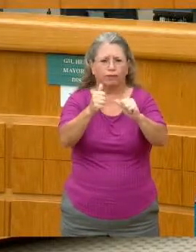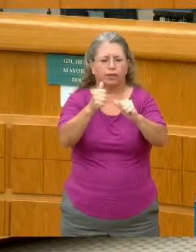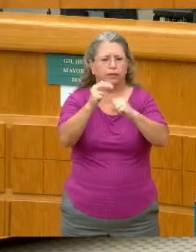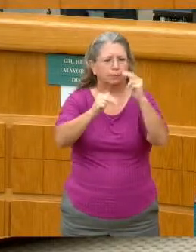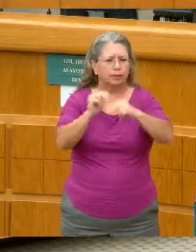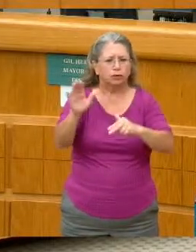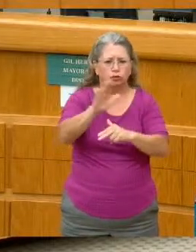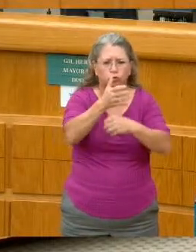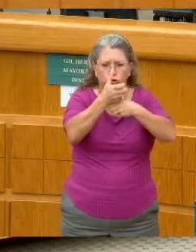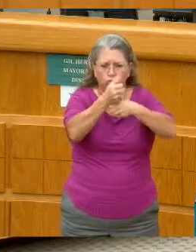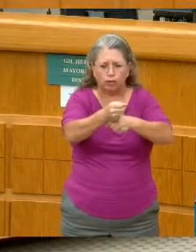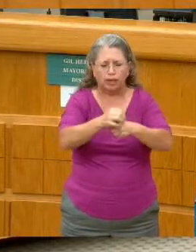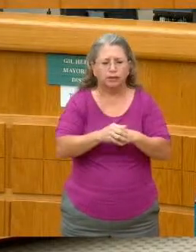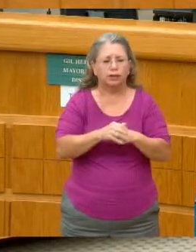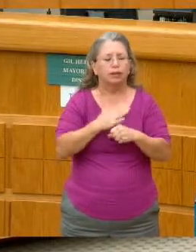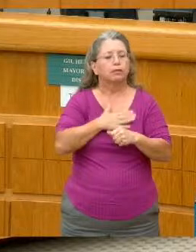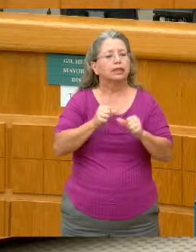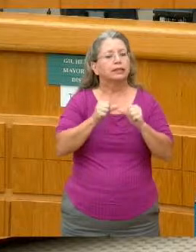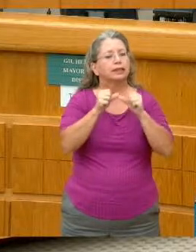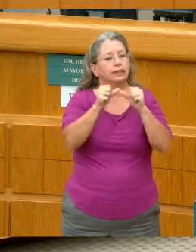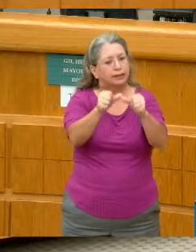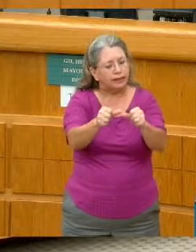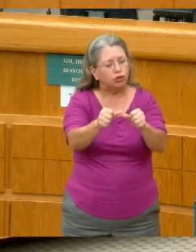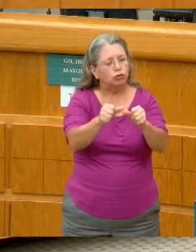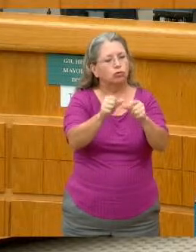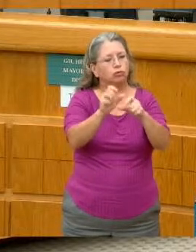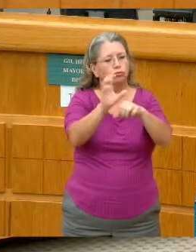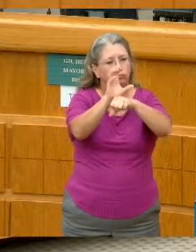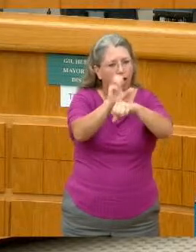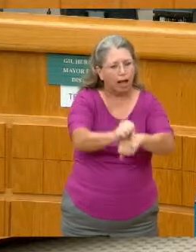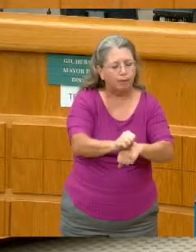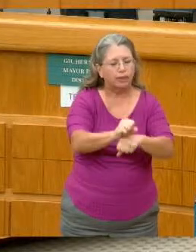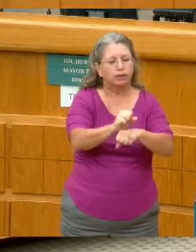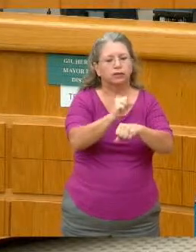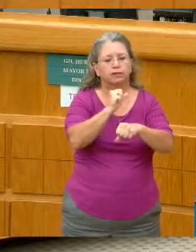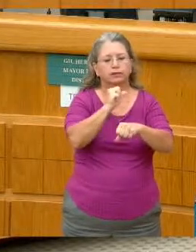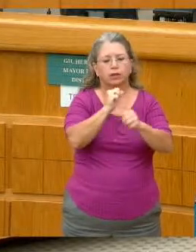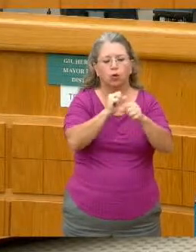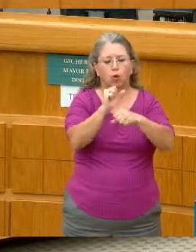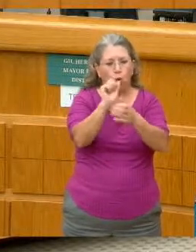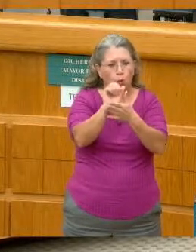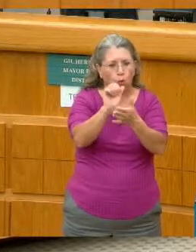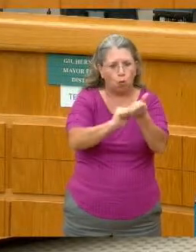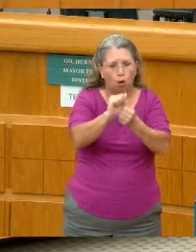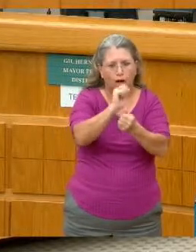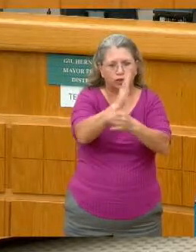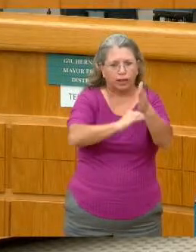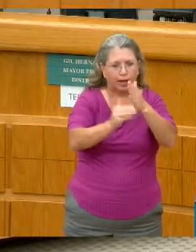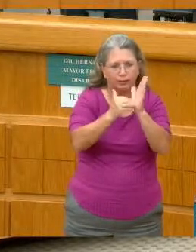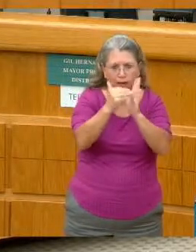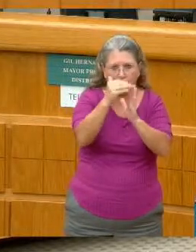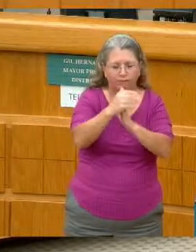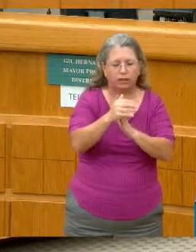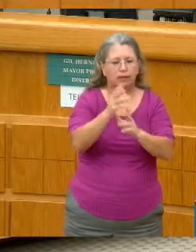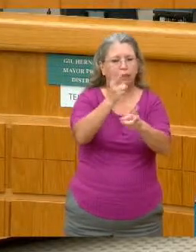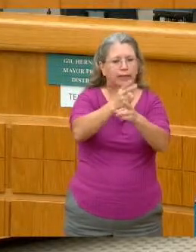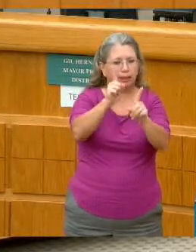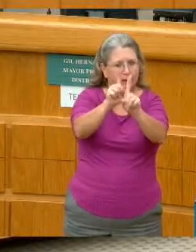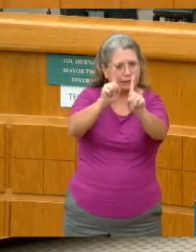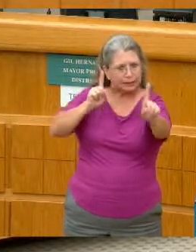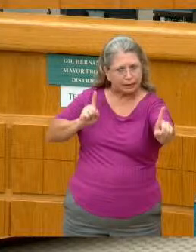practice non-pharmaceutical interventions, wash your hands often, social distance, wear a mask when out in